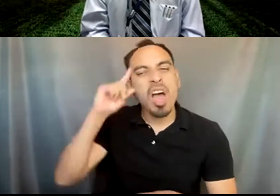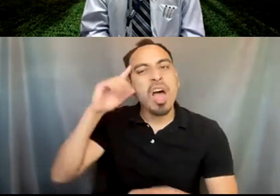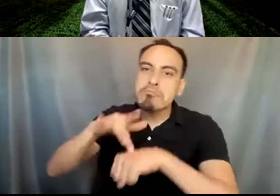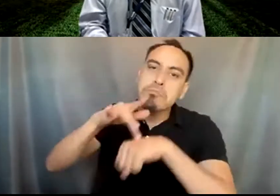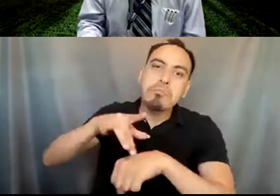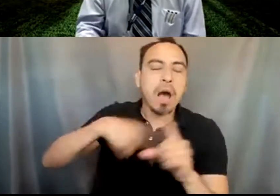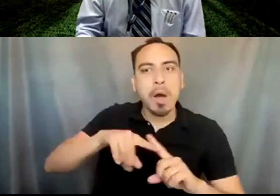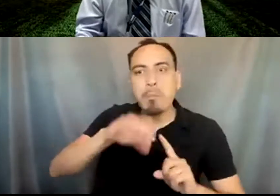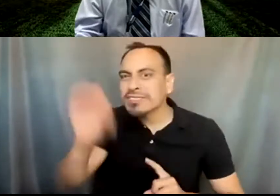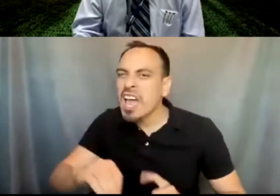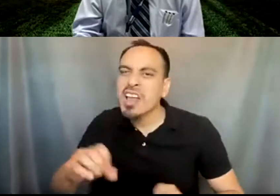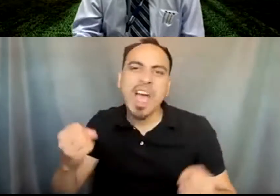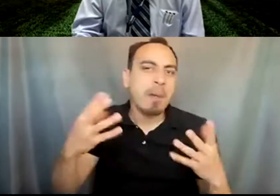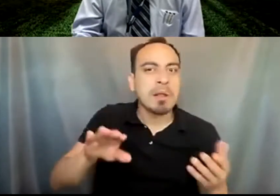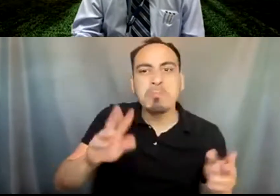big number.